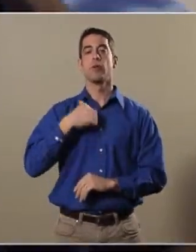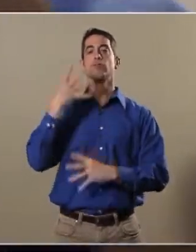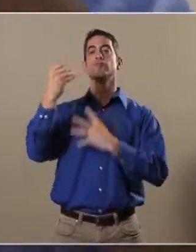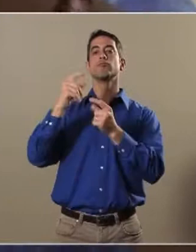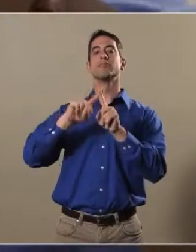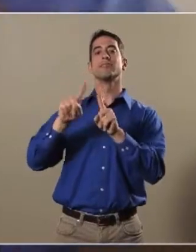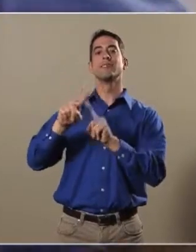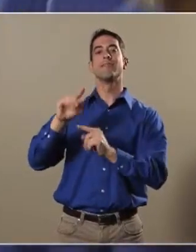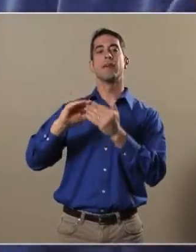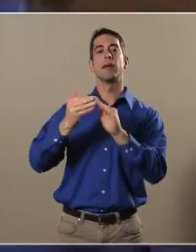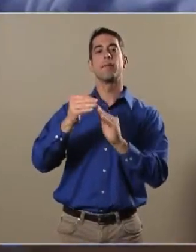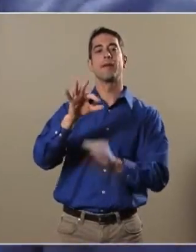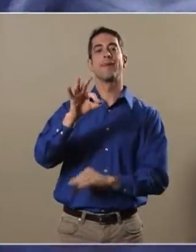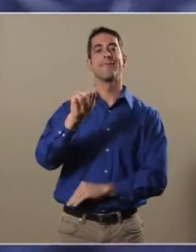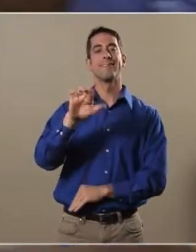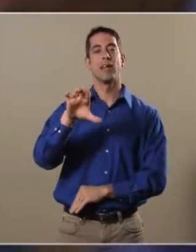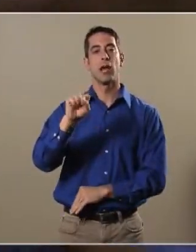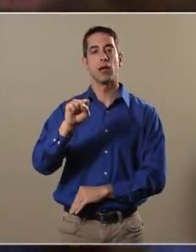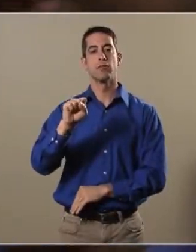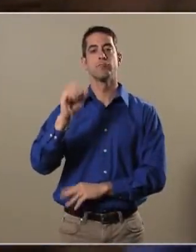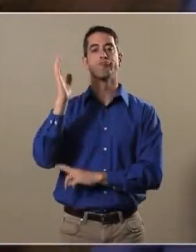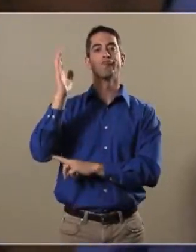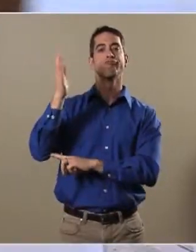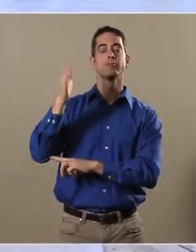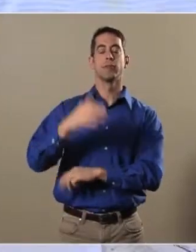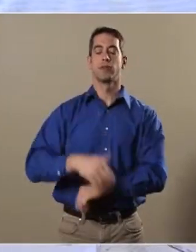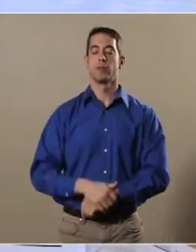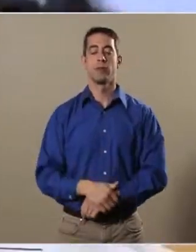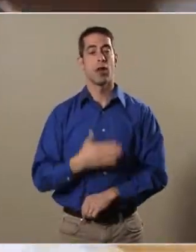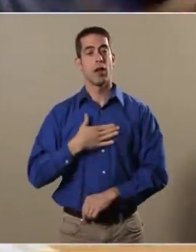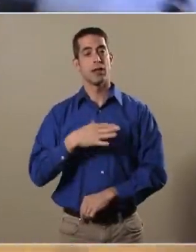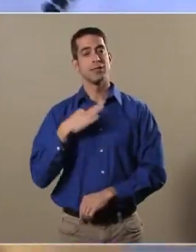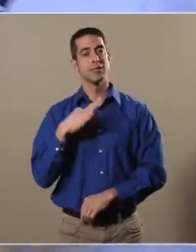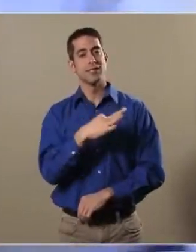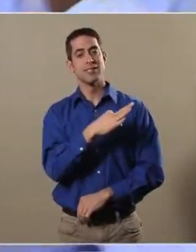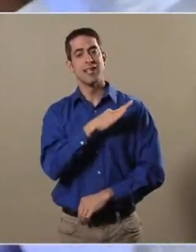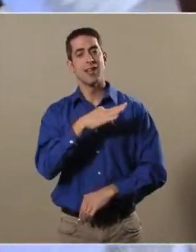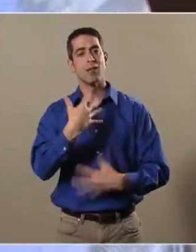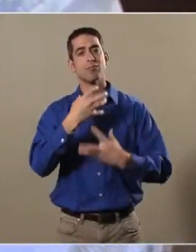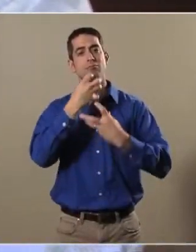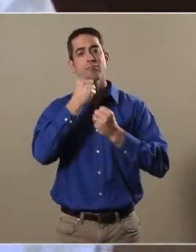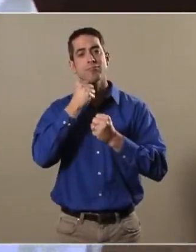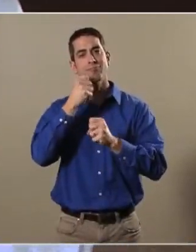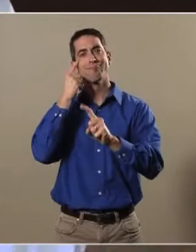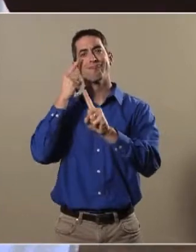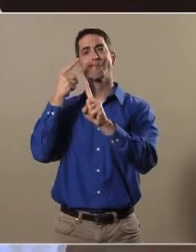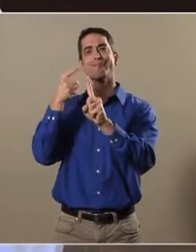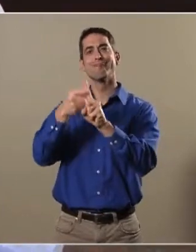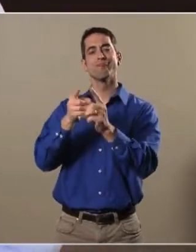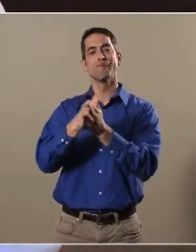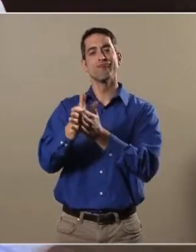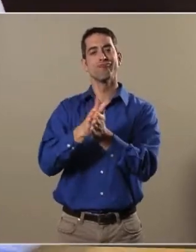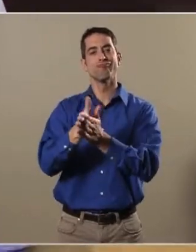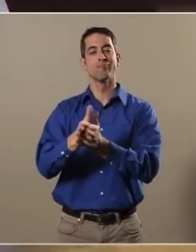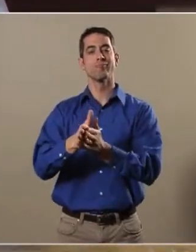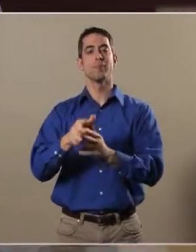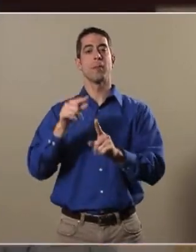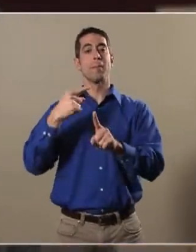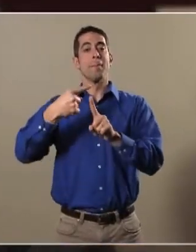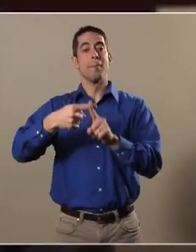dedicated staff and to a corps of dedicated volunteers. Their contributions of time and talent are